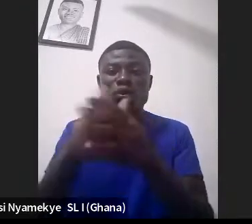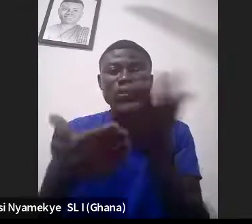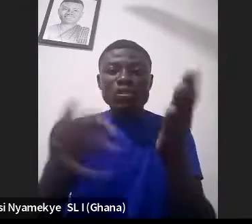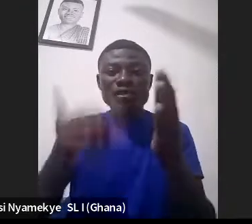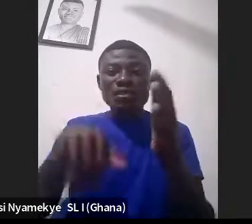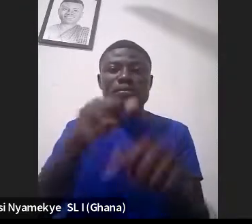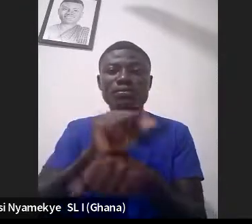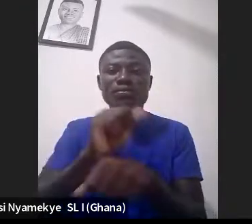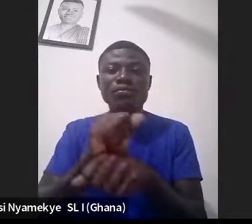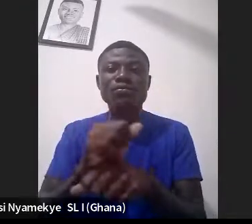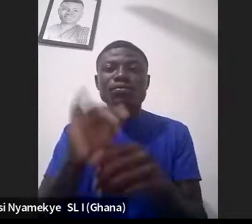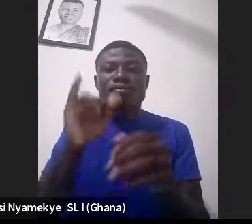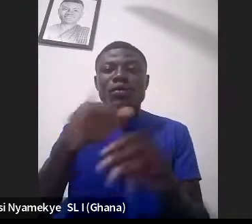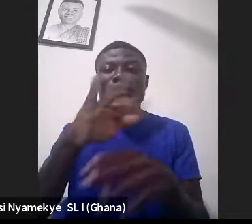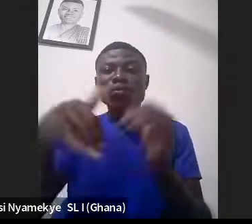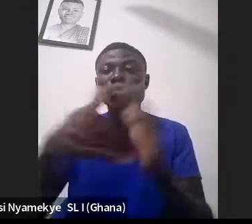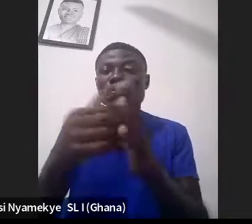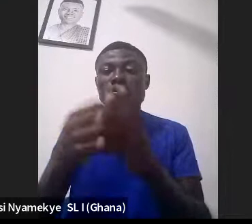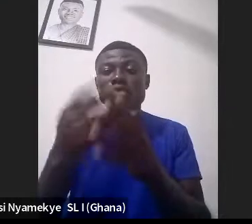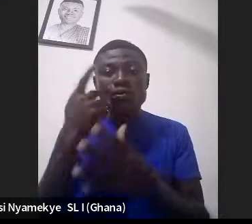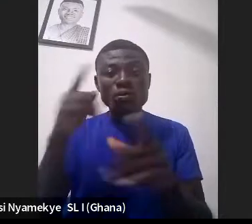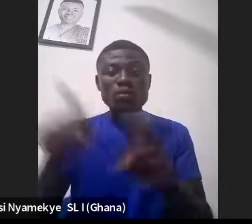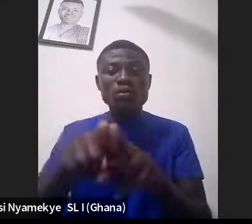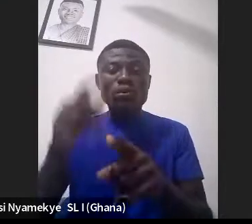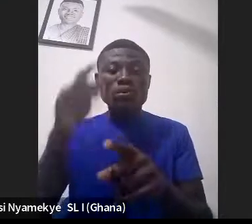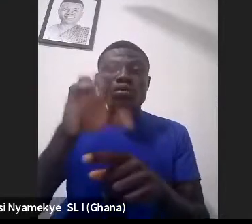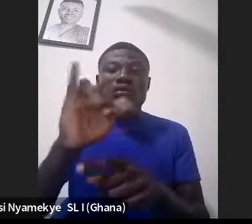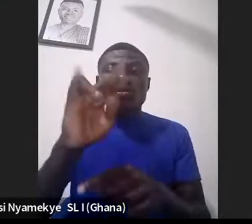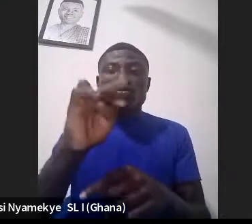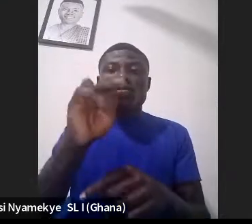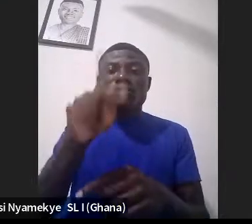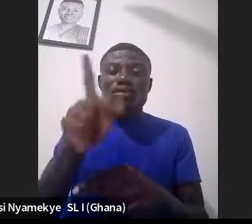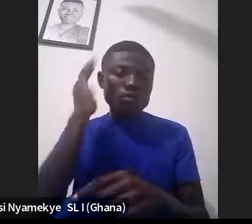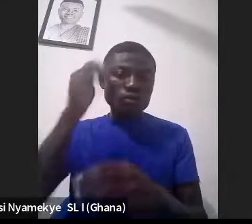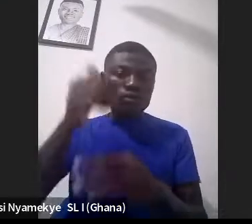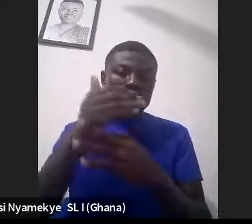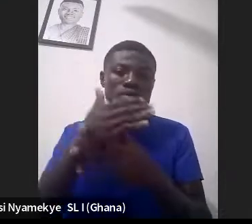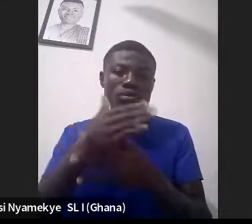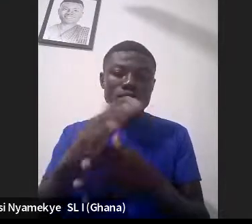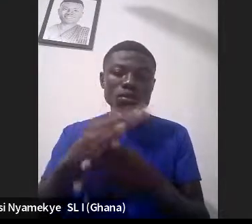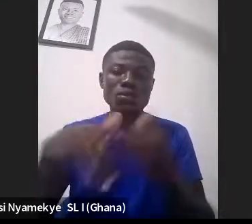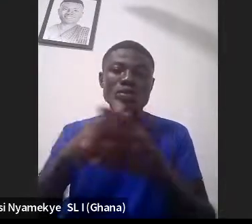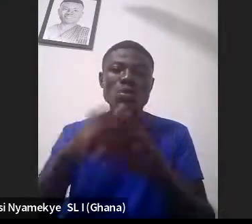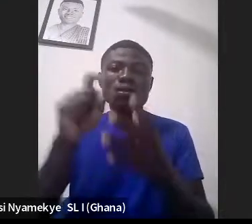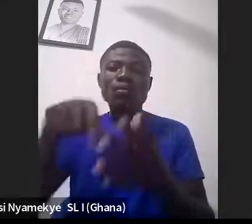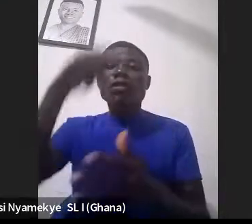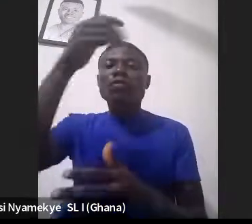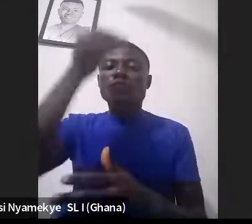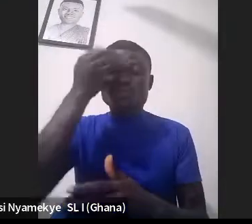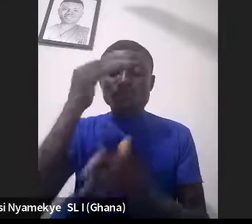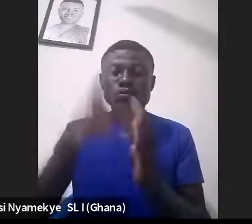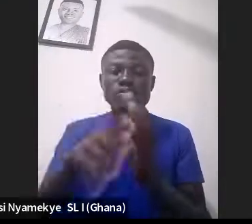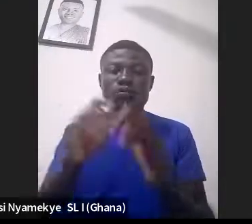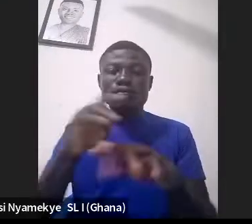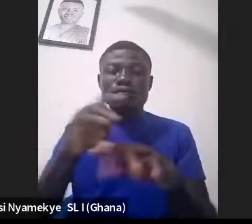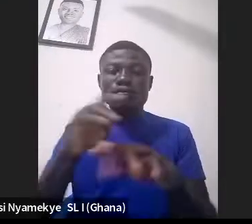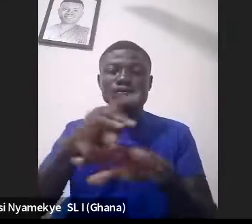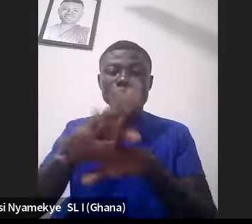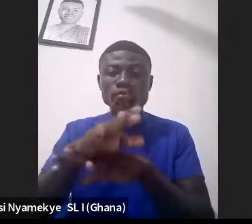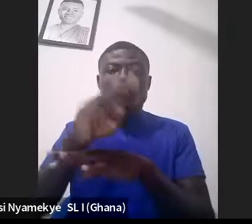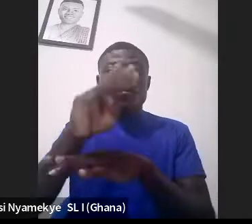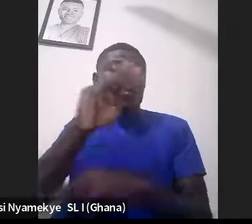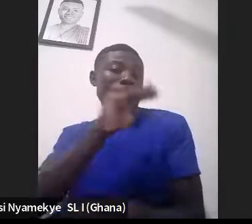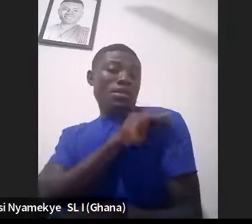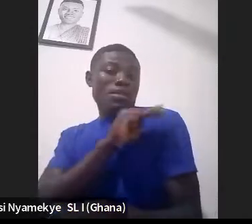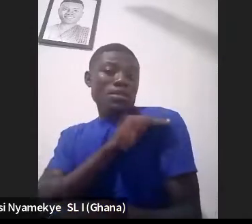can be seen at, I'll share the link in our chat pretty shortly. Early in Melanie's journey in helping her